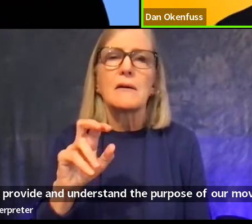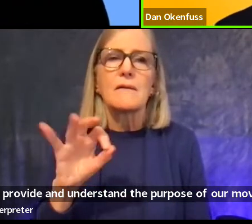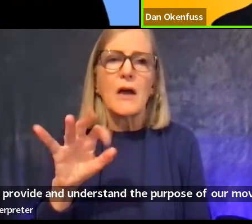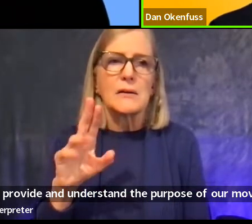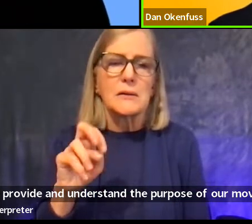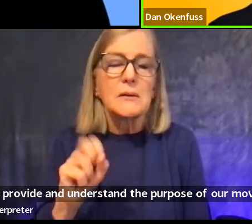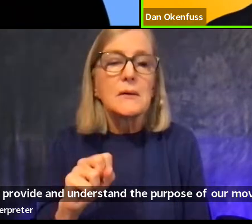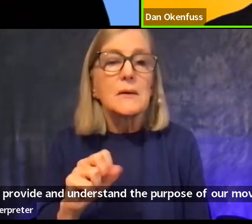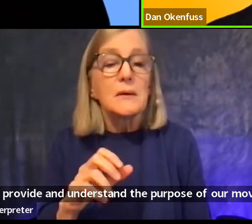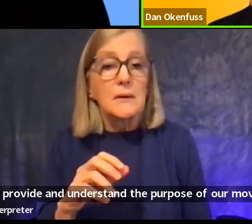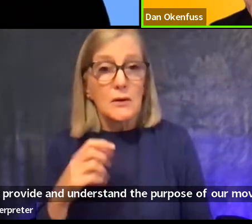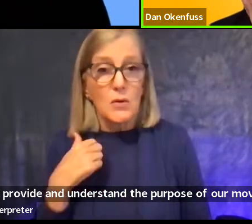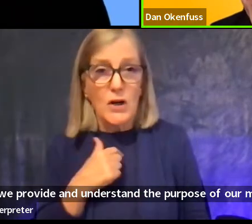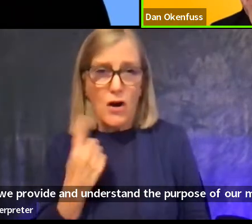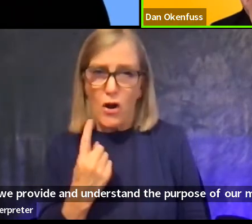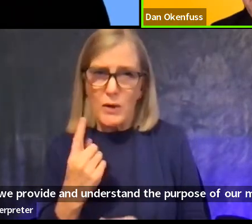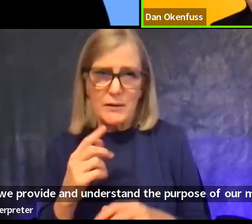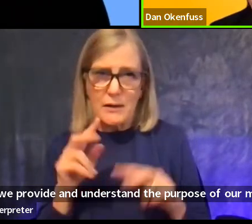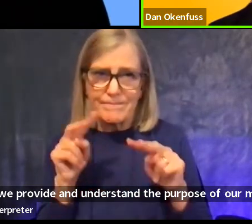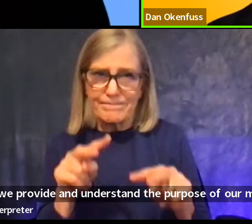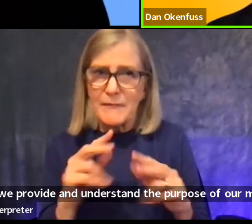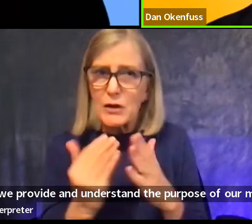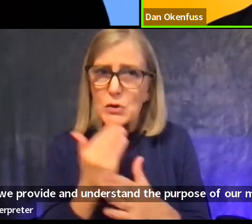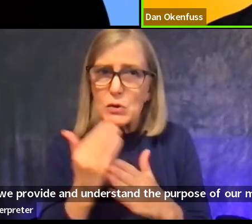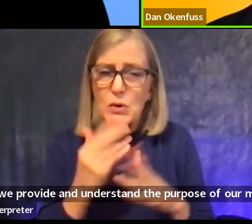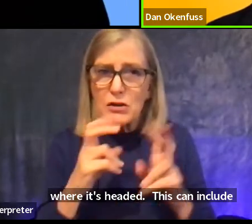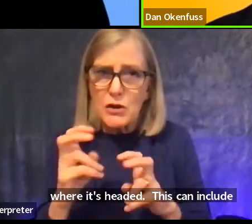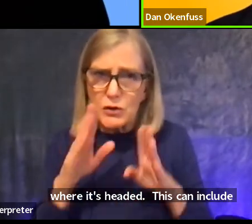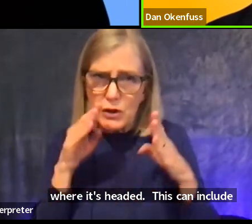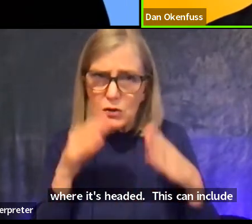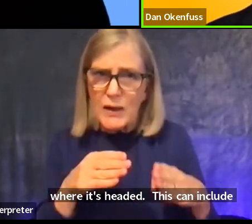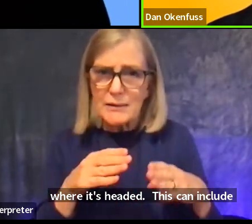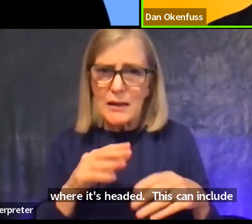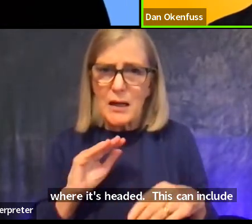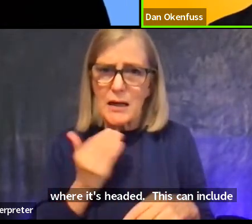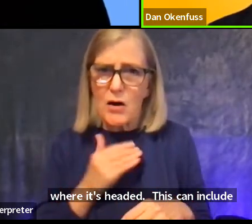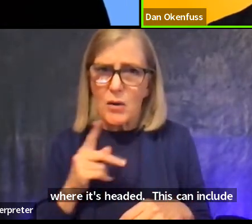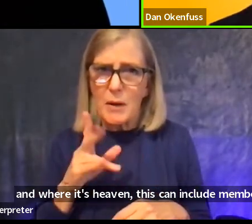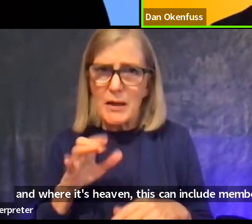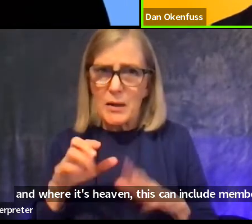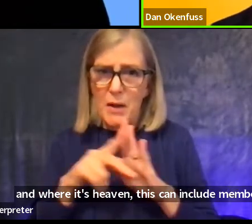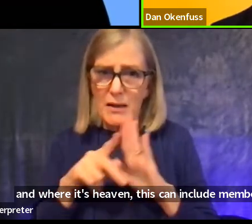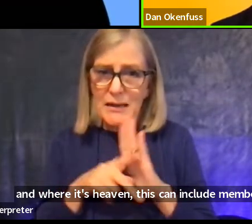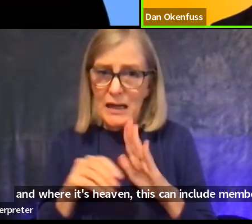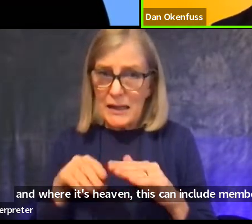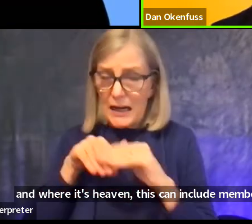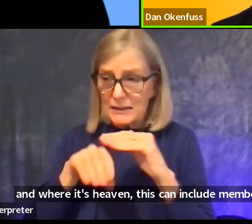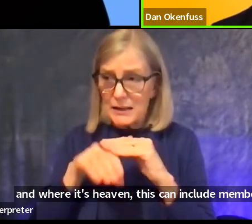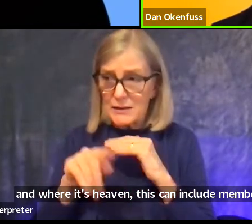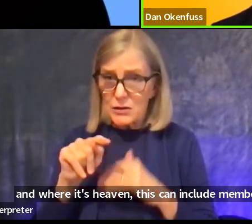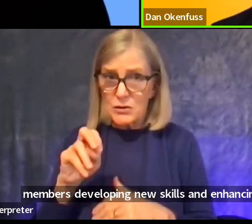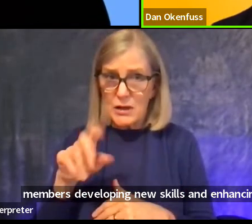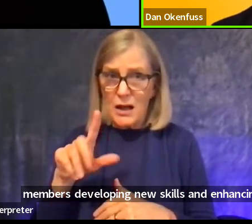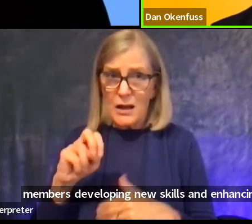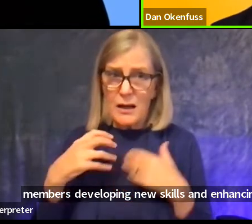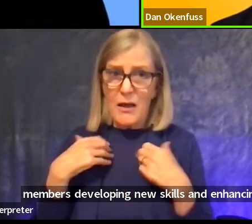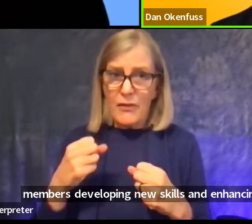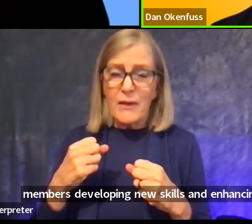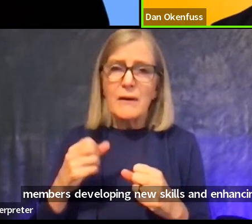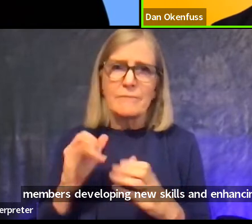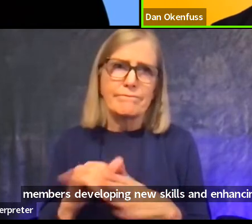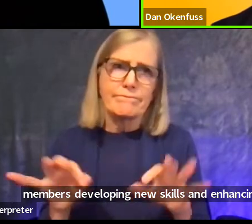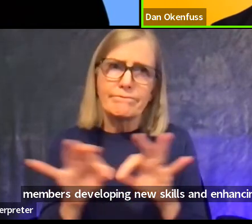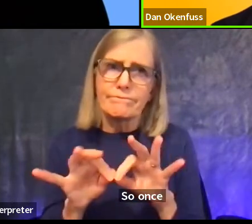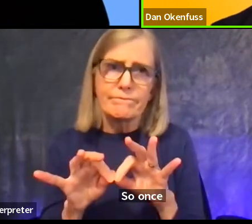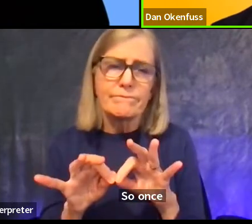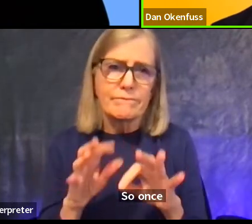to address on our public policy team. And access to telehealth is very important for us, and be happy